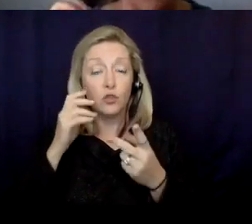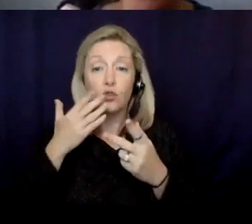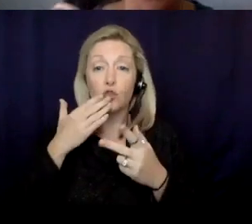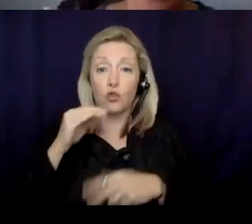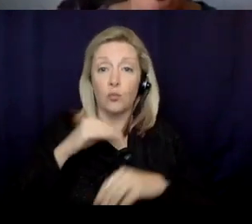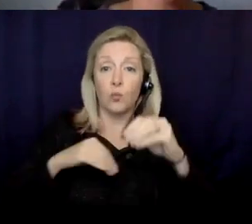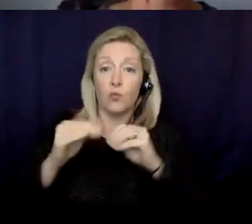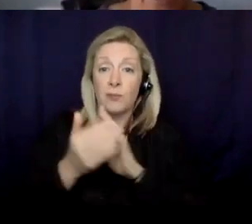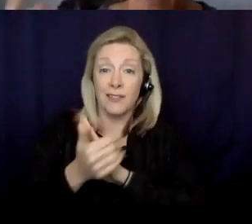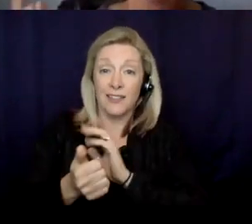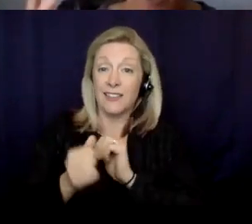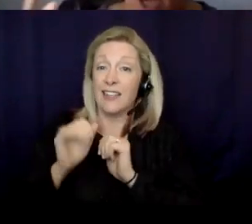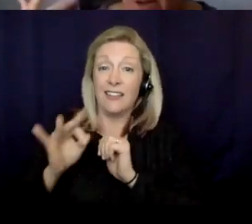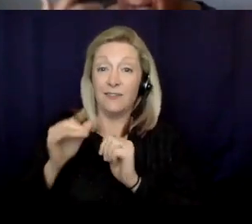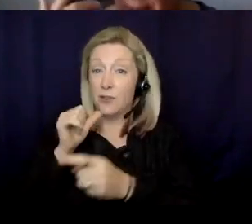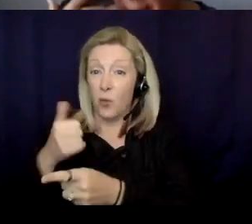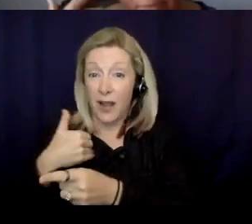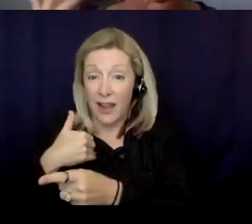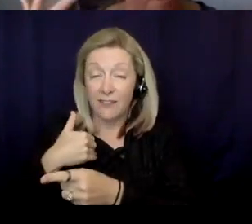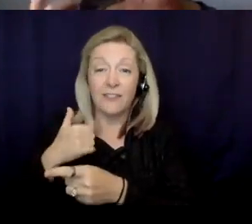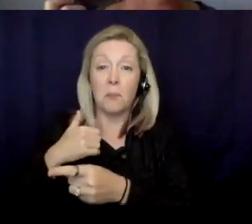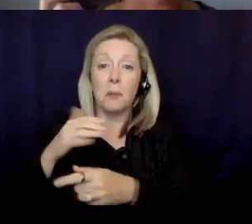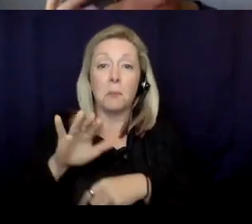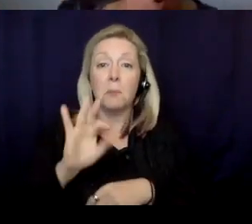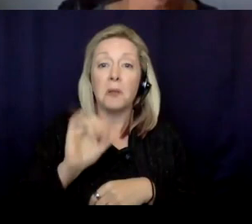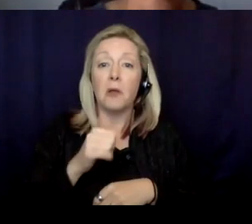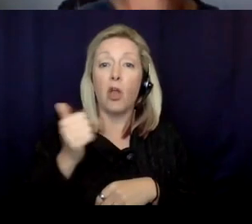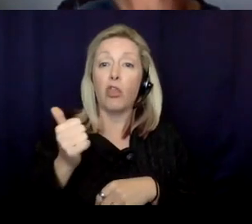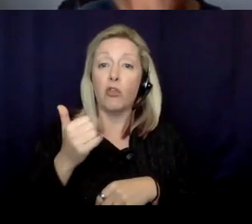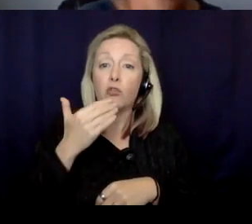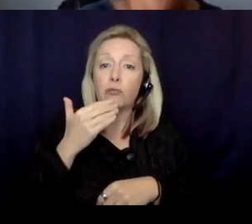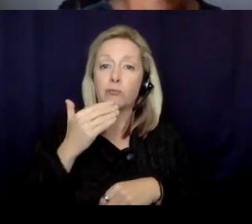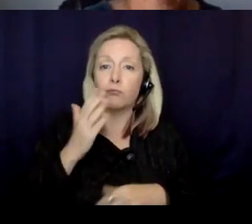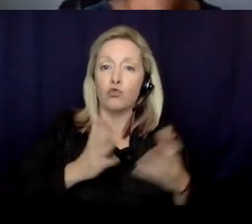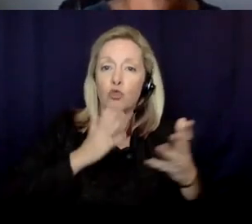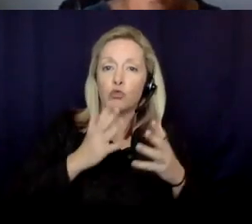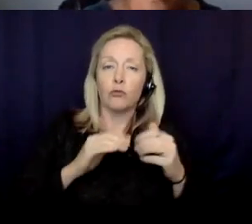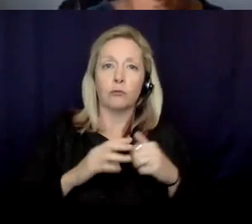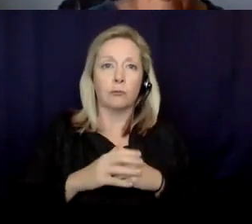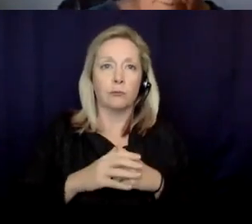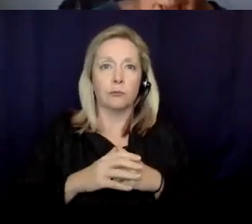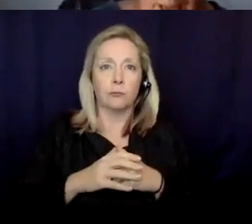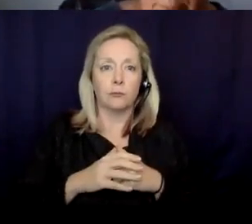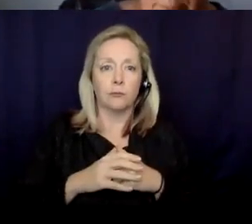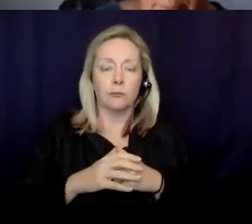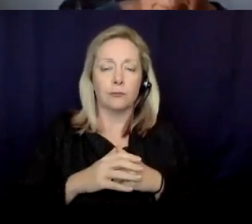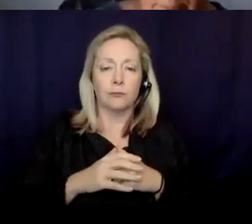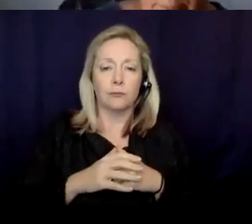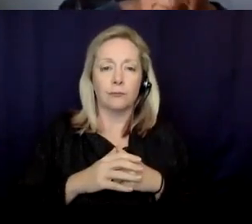ones that we want to target if the child doesn't have good vision or their motor skills. We have to